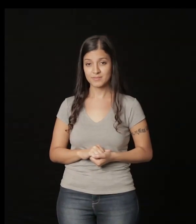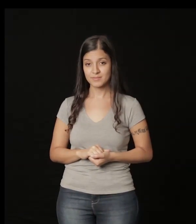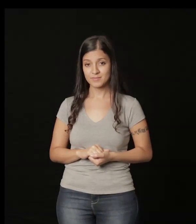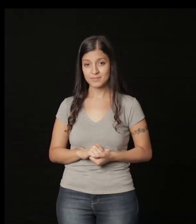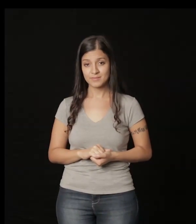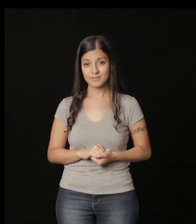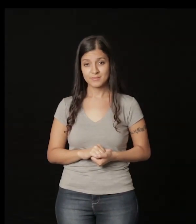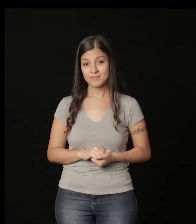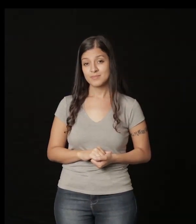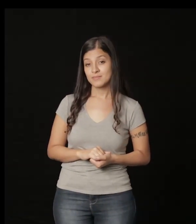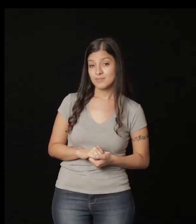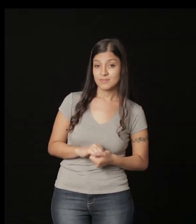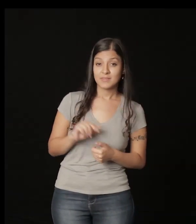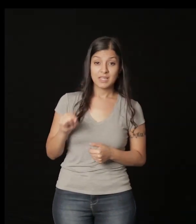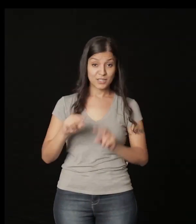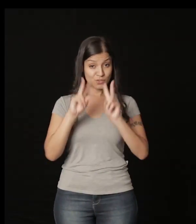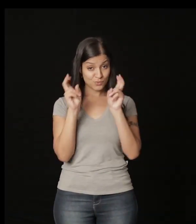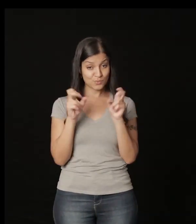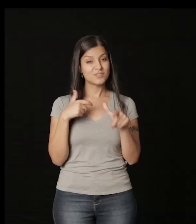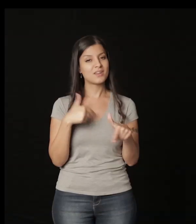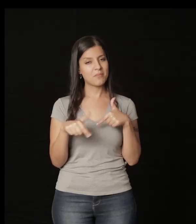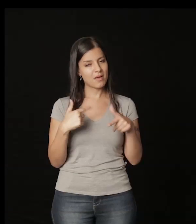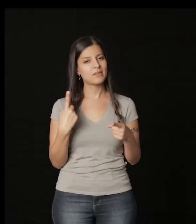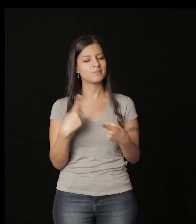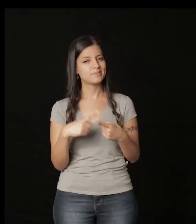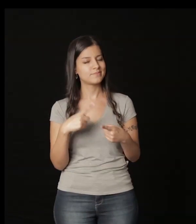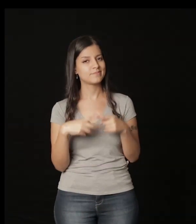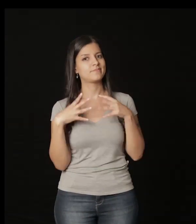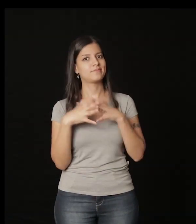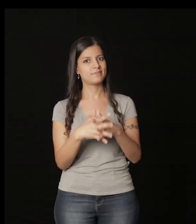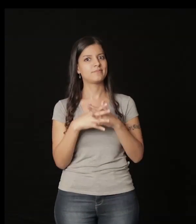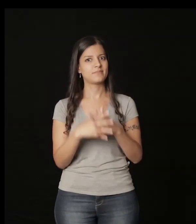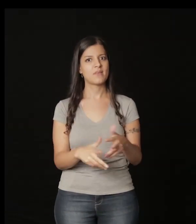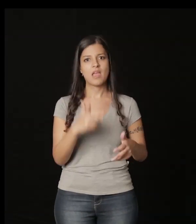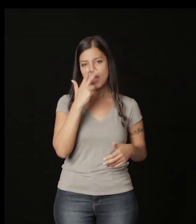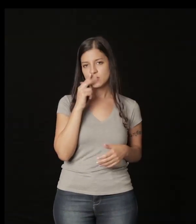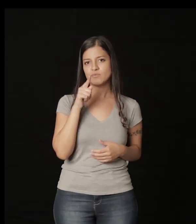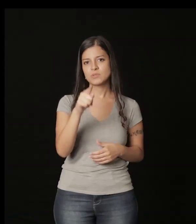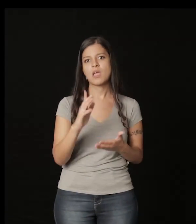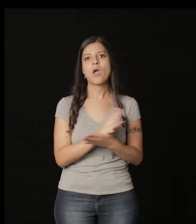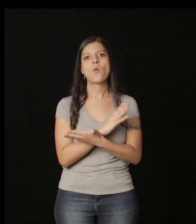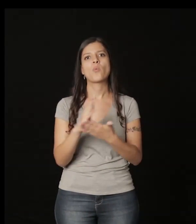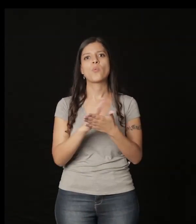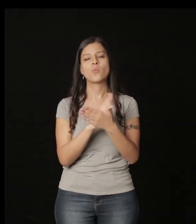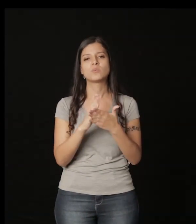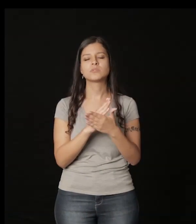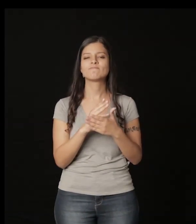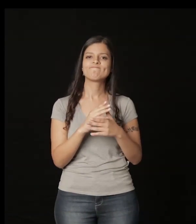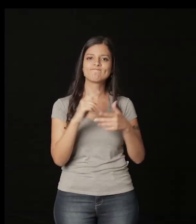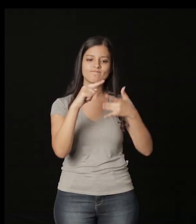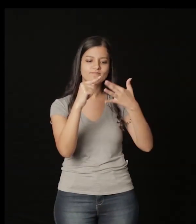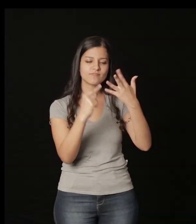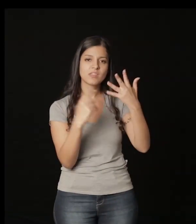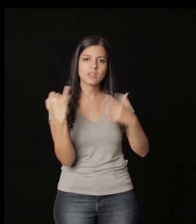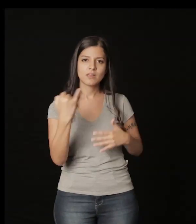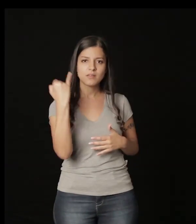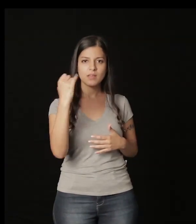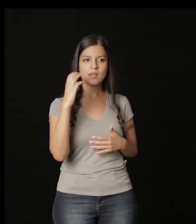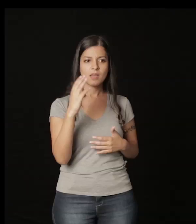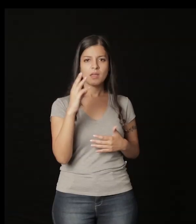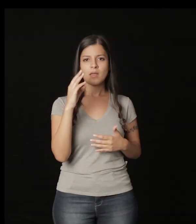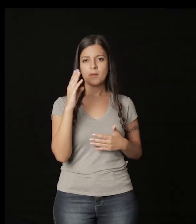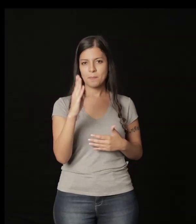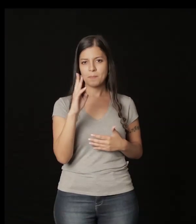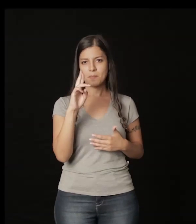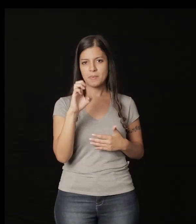Well done for managing to say that, because it's complicated, and I think you brought up some really interesting